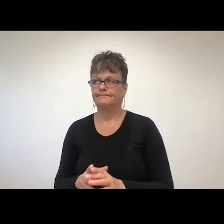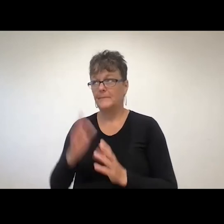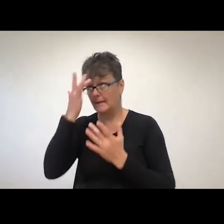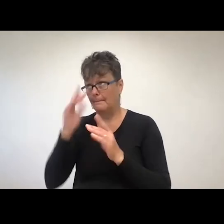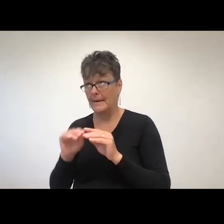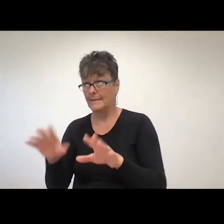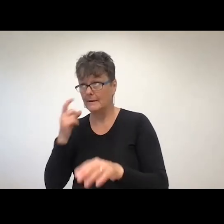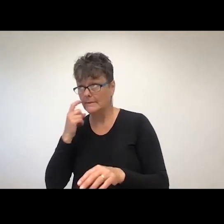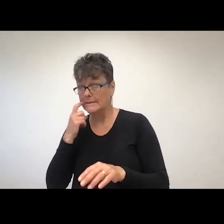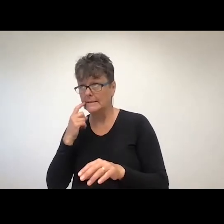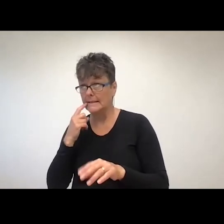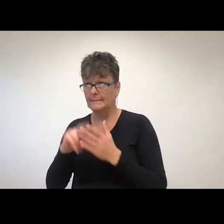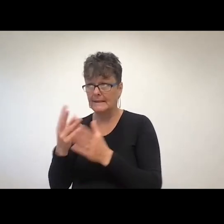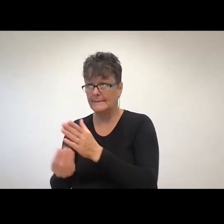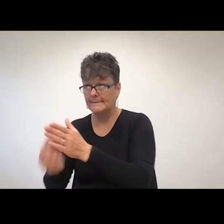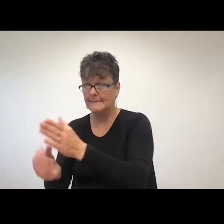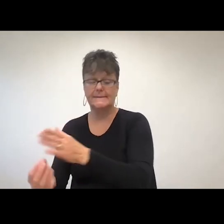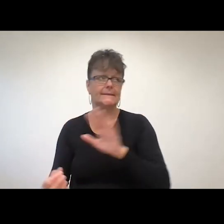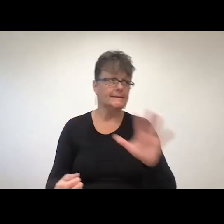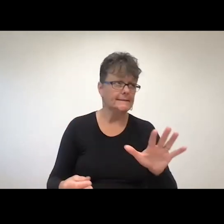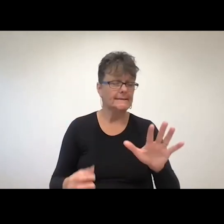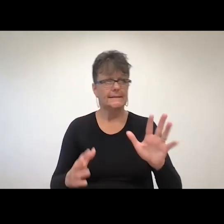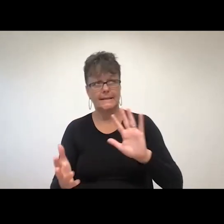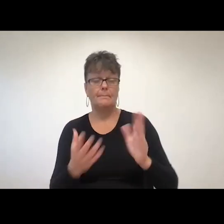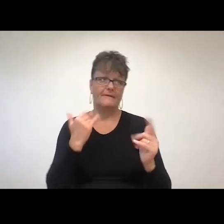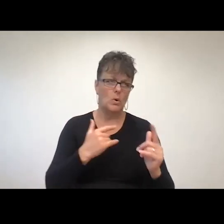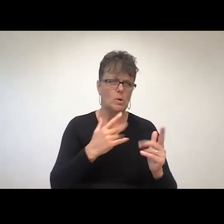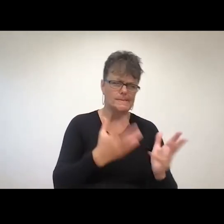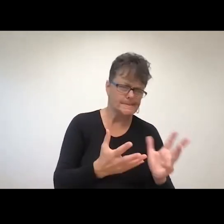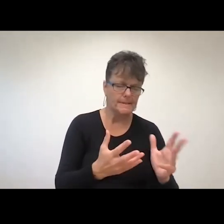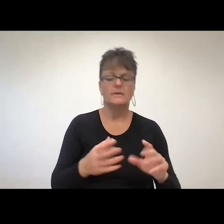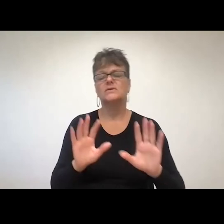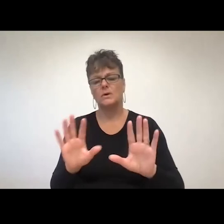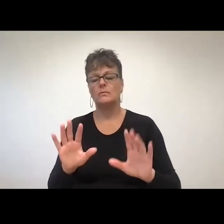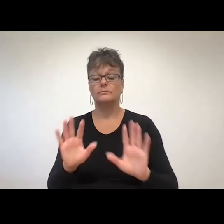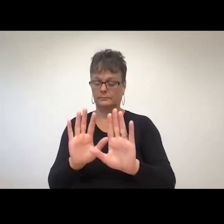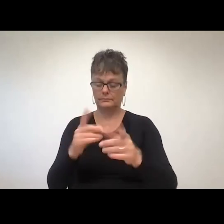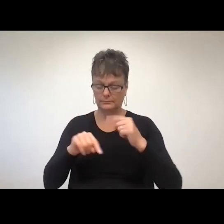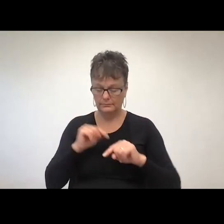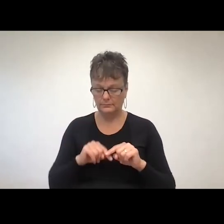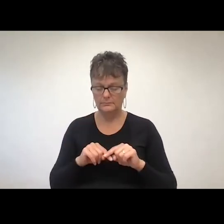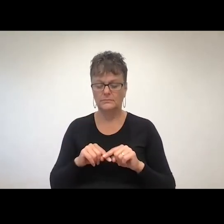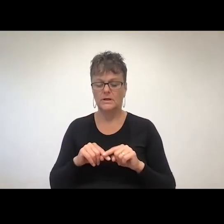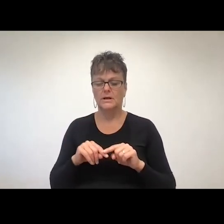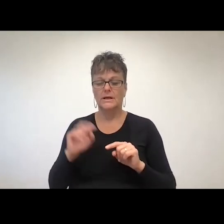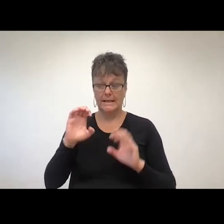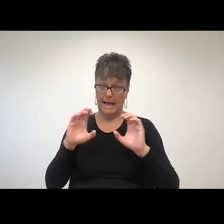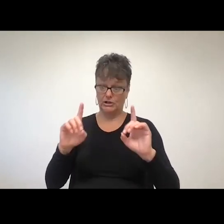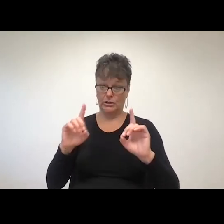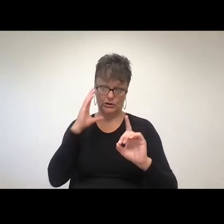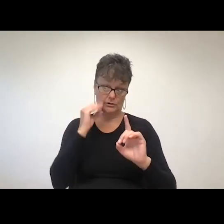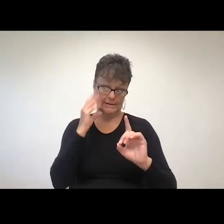that just for a minute. Yes, academically, I think it's appropriate to question the quality of the educational experiences that our students had